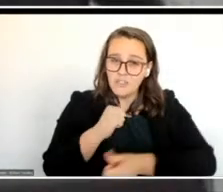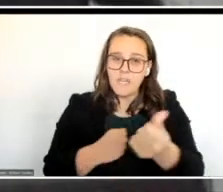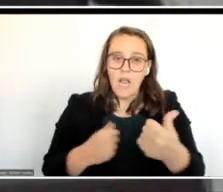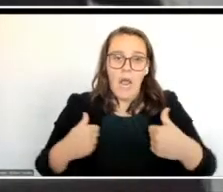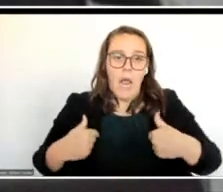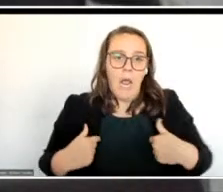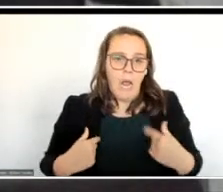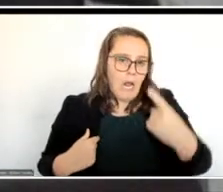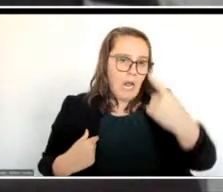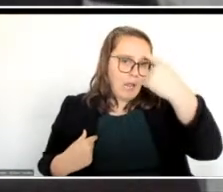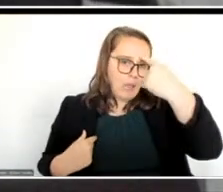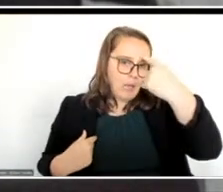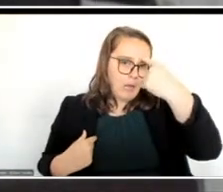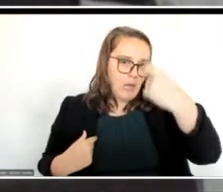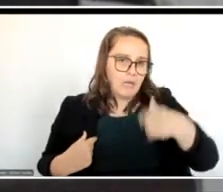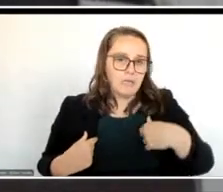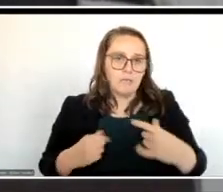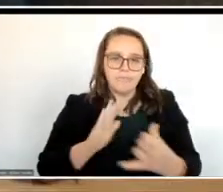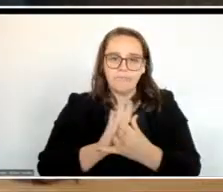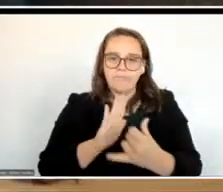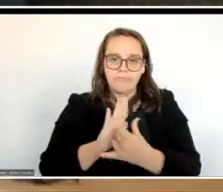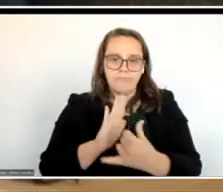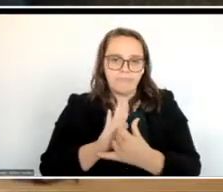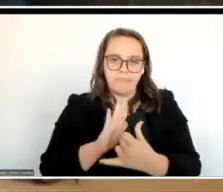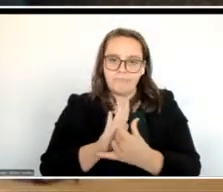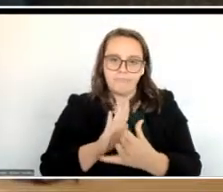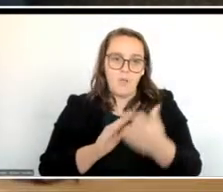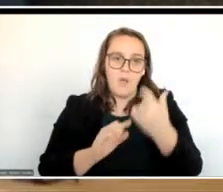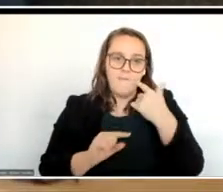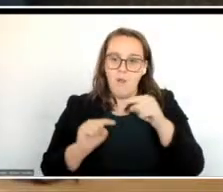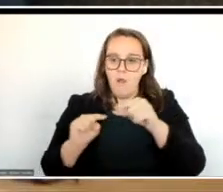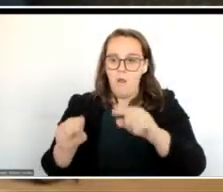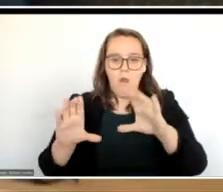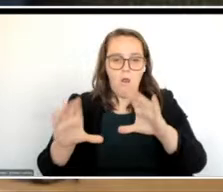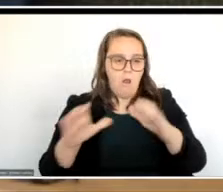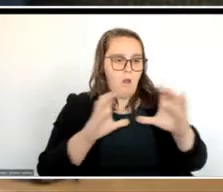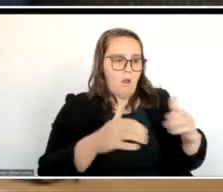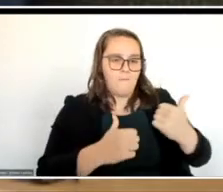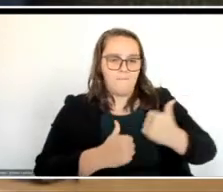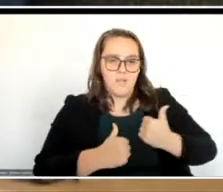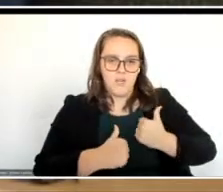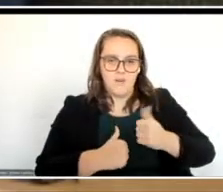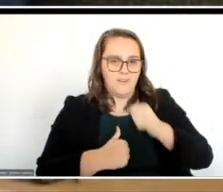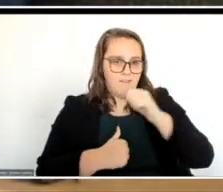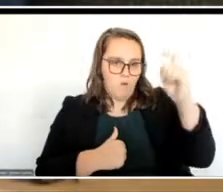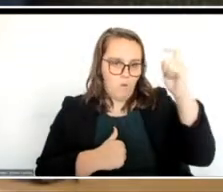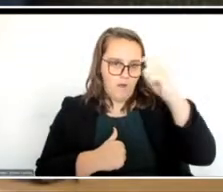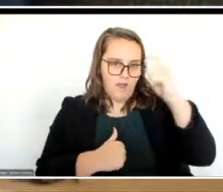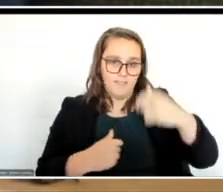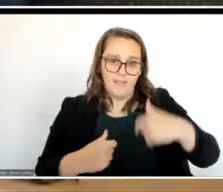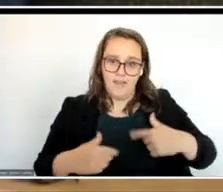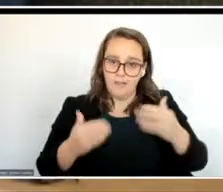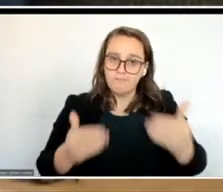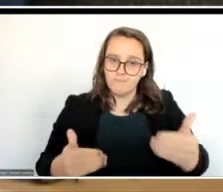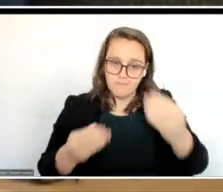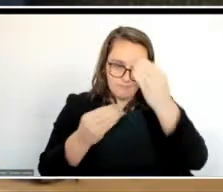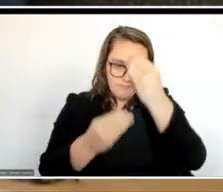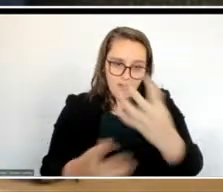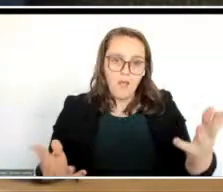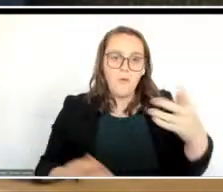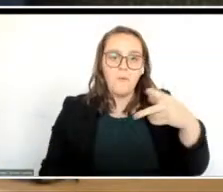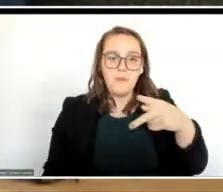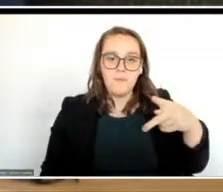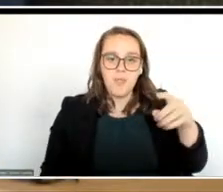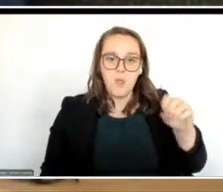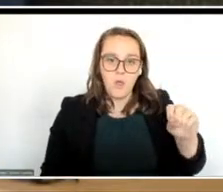it was militarily not feasible, nor wise. And I proceeded to tell the PPO and proceeded to tell